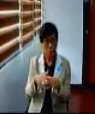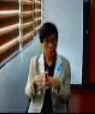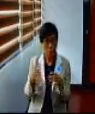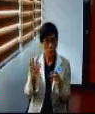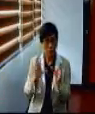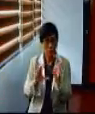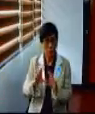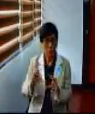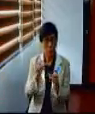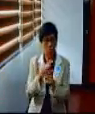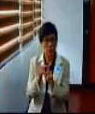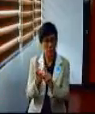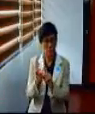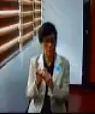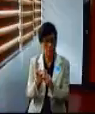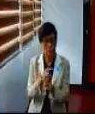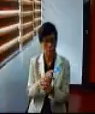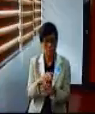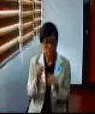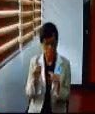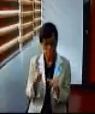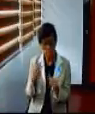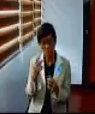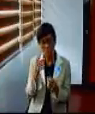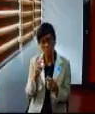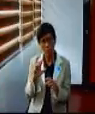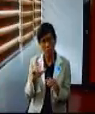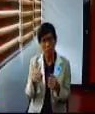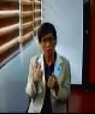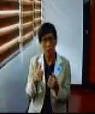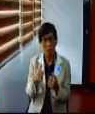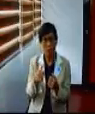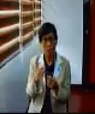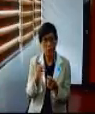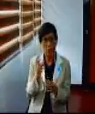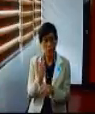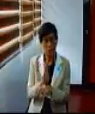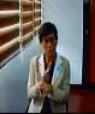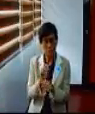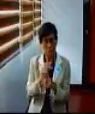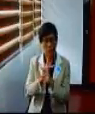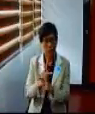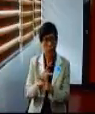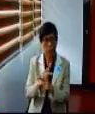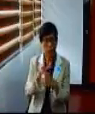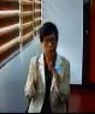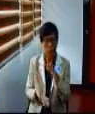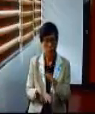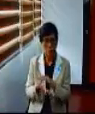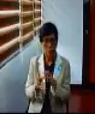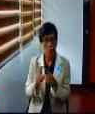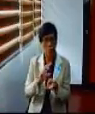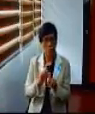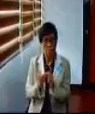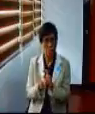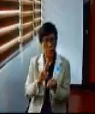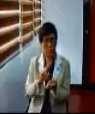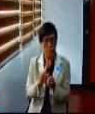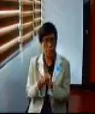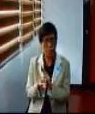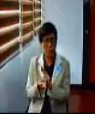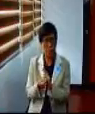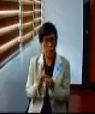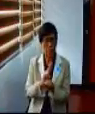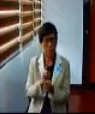exactly how each enterprise can prevent, mitigate, or remedy any harms. Not